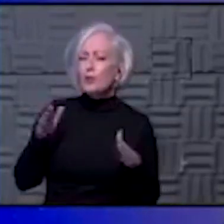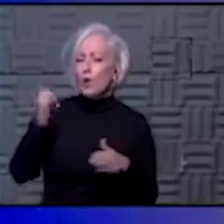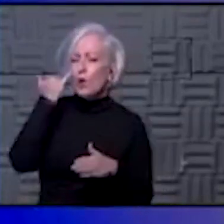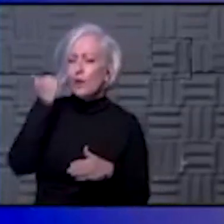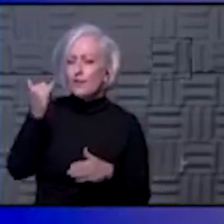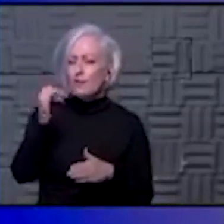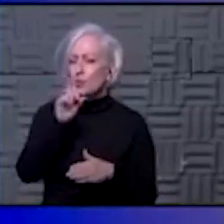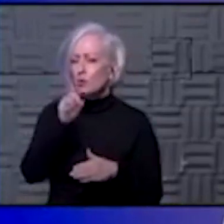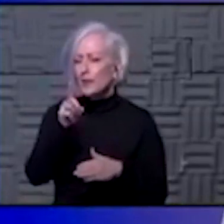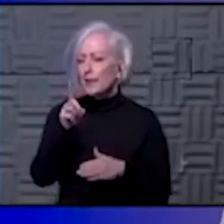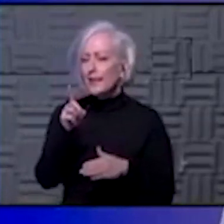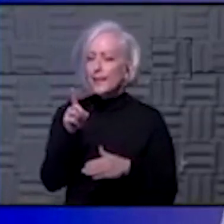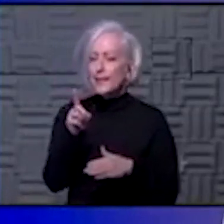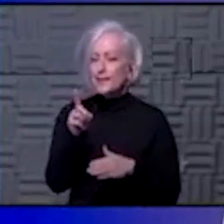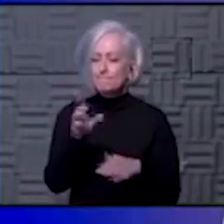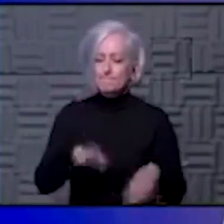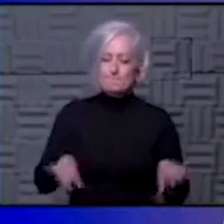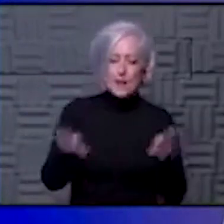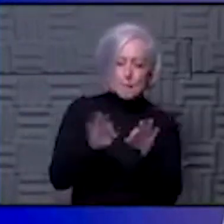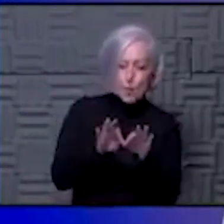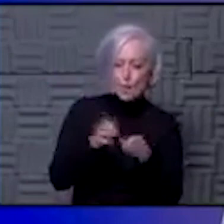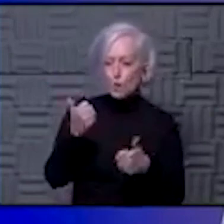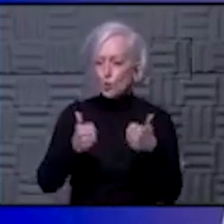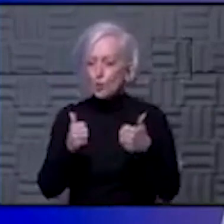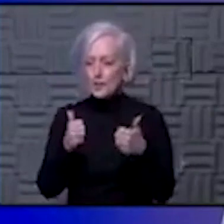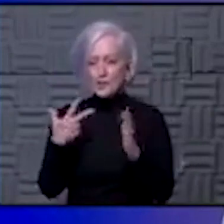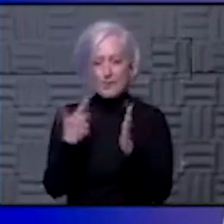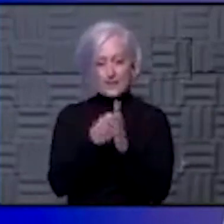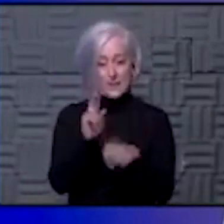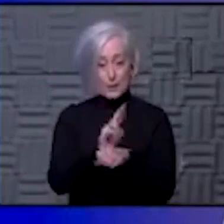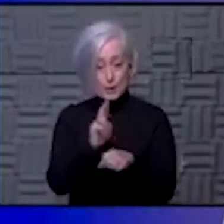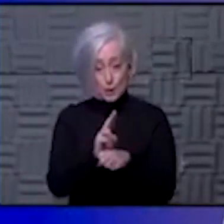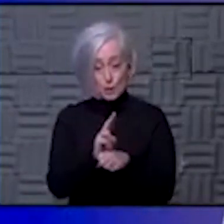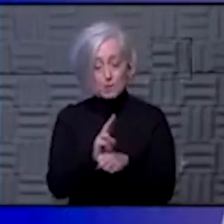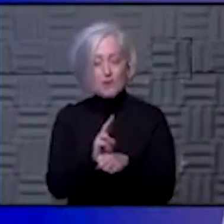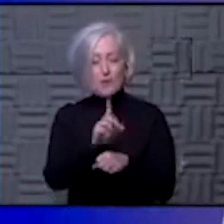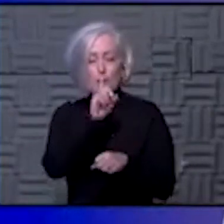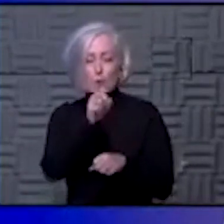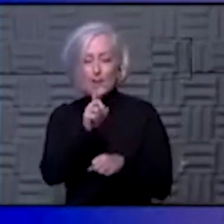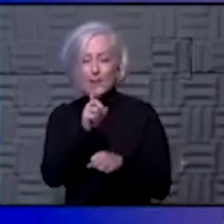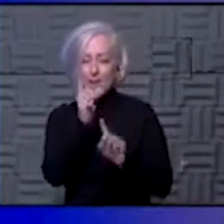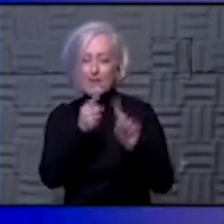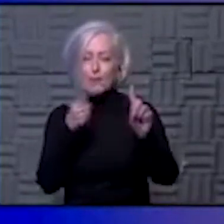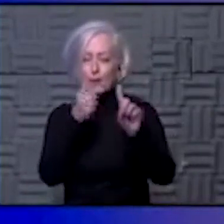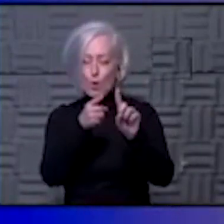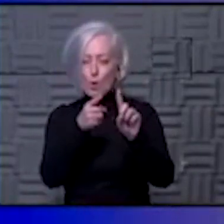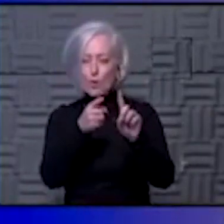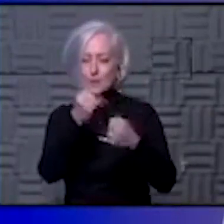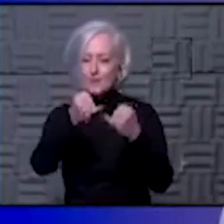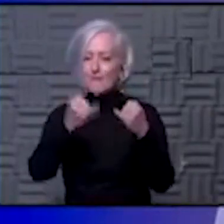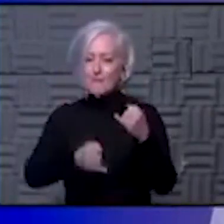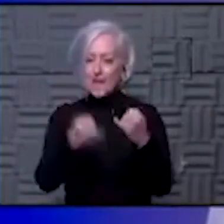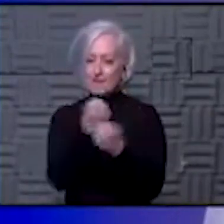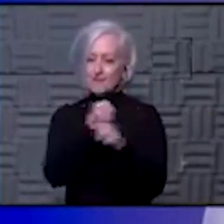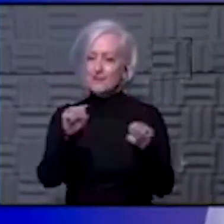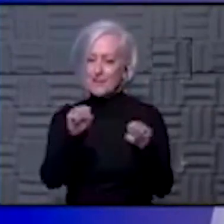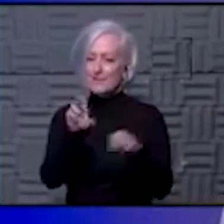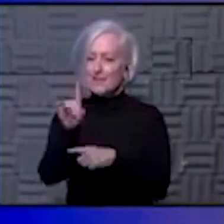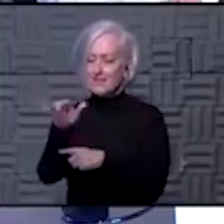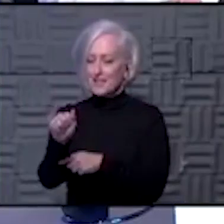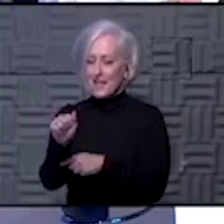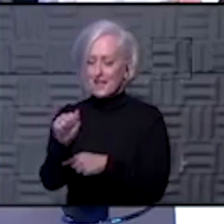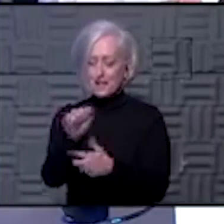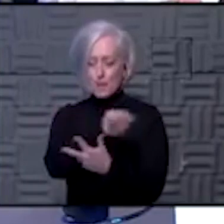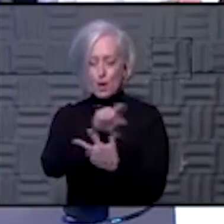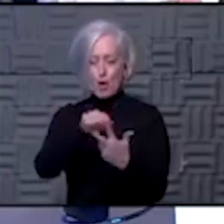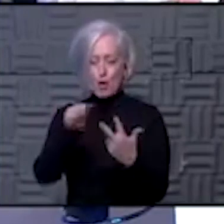too much a part in it, but again, I think we are all waiting for the final safety data, but they are all looking safe at this point. Here's how I